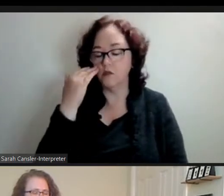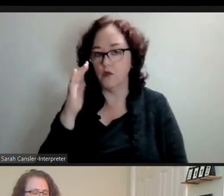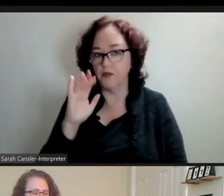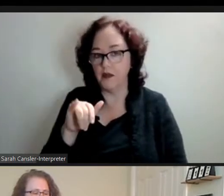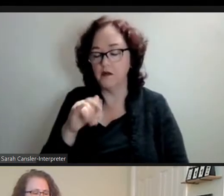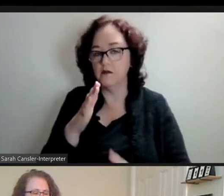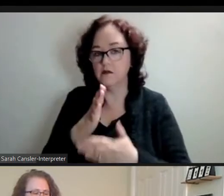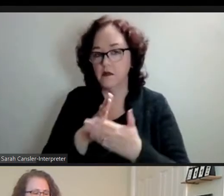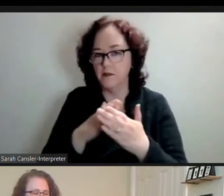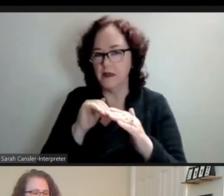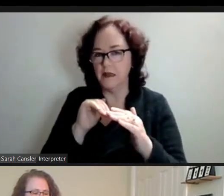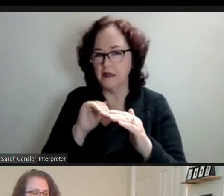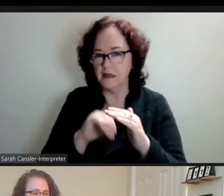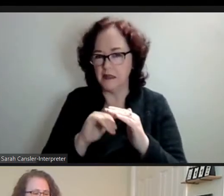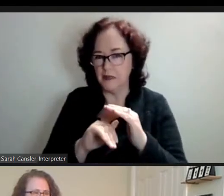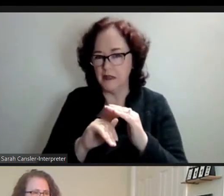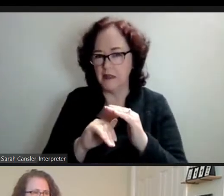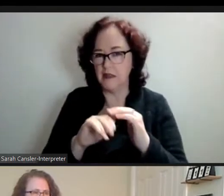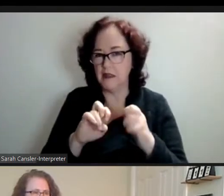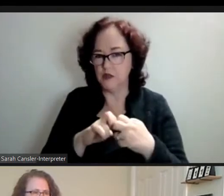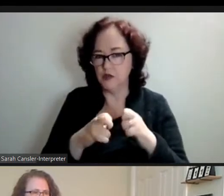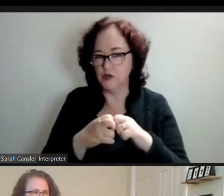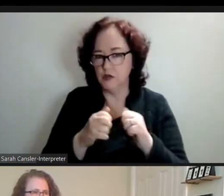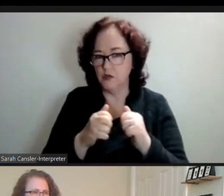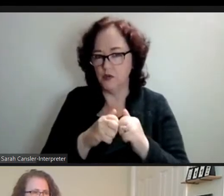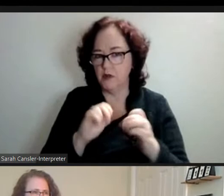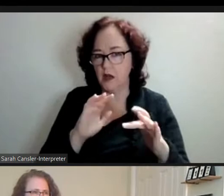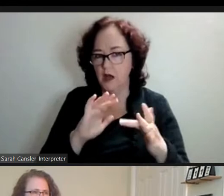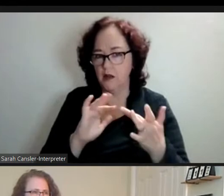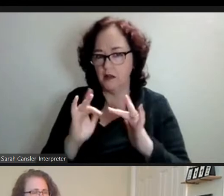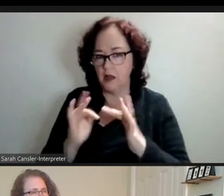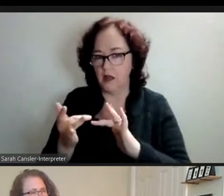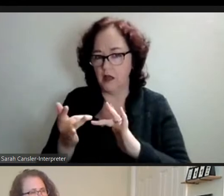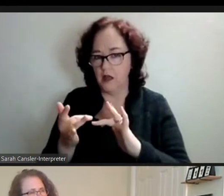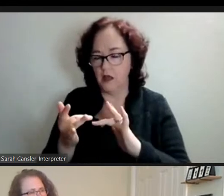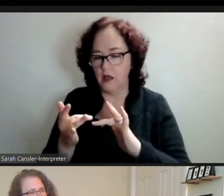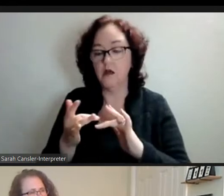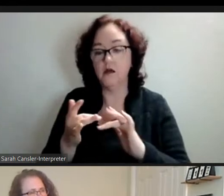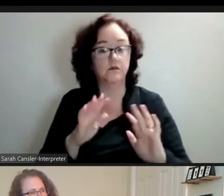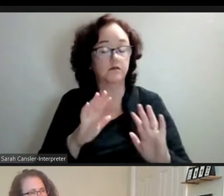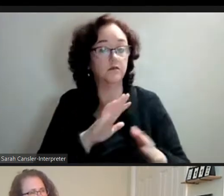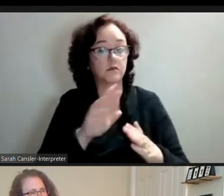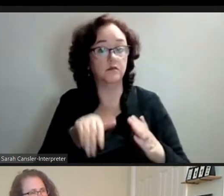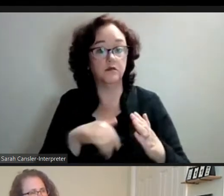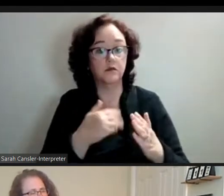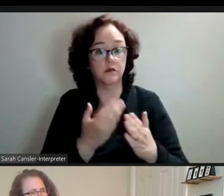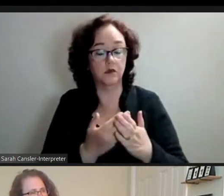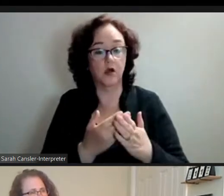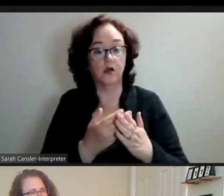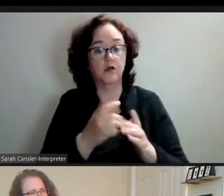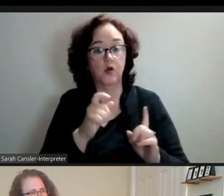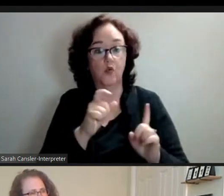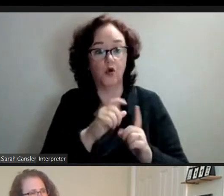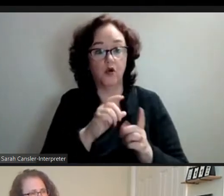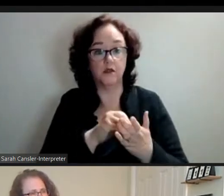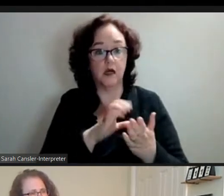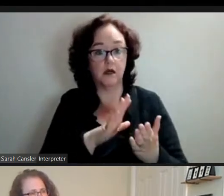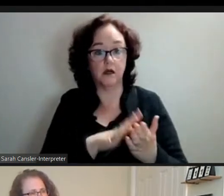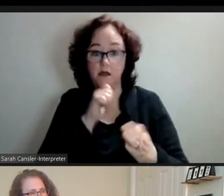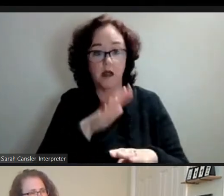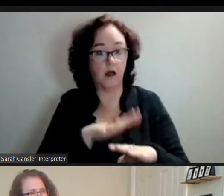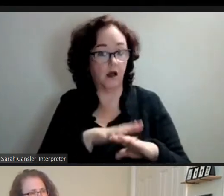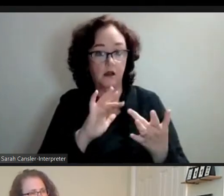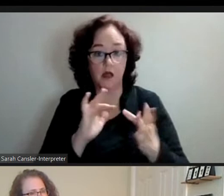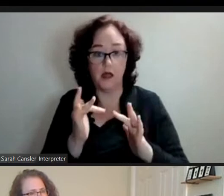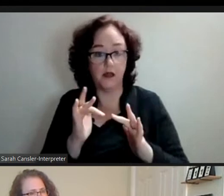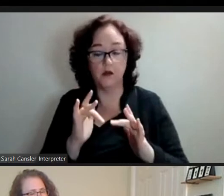accessibility issues with the online one. So these are all the Word docs. It's not online. It's not an online. So if anyone. Okay, so it's